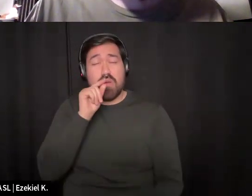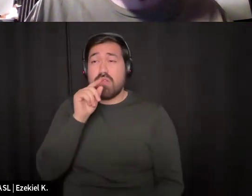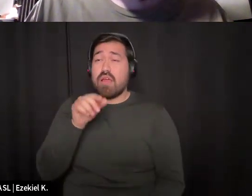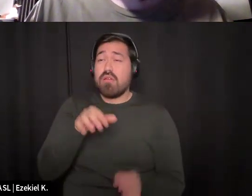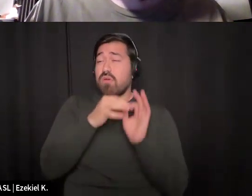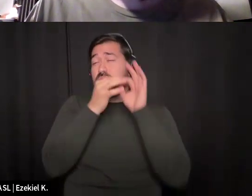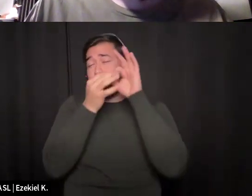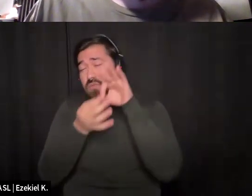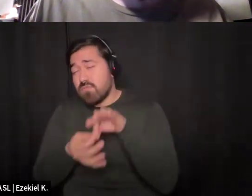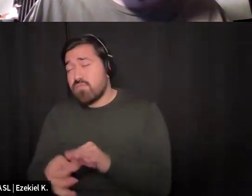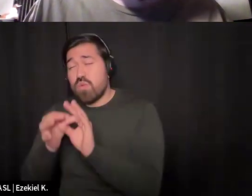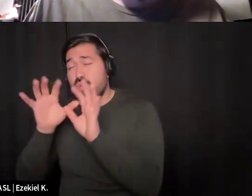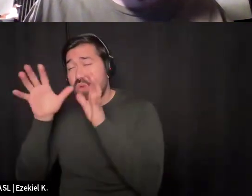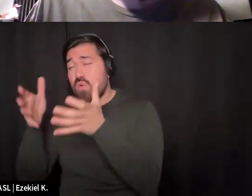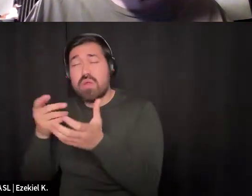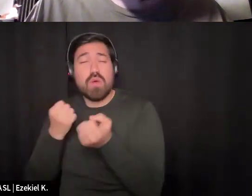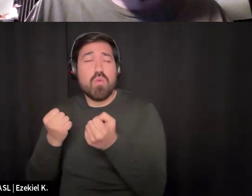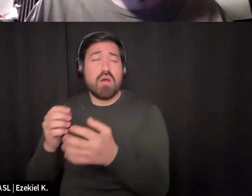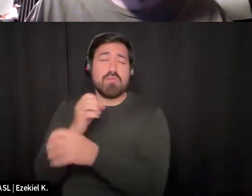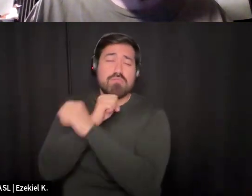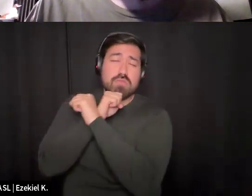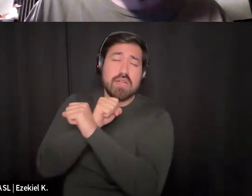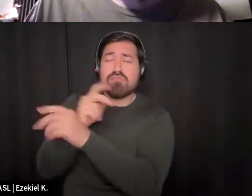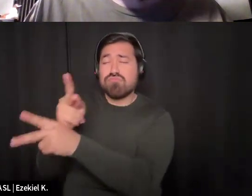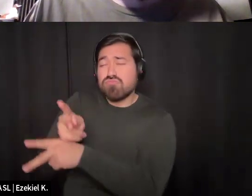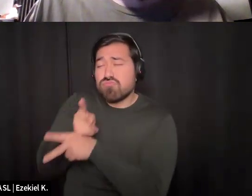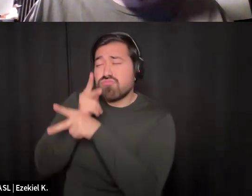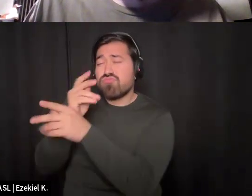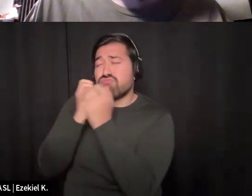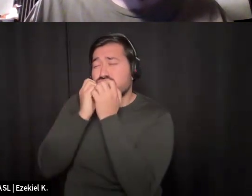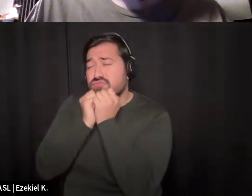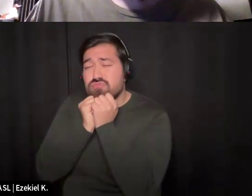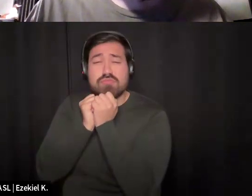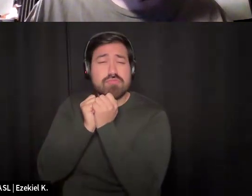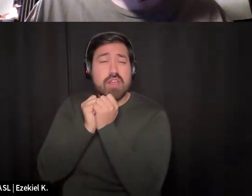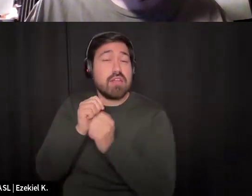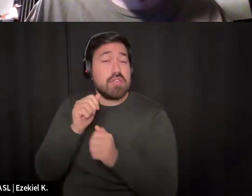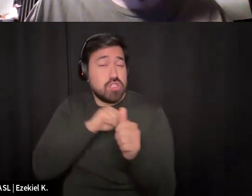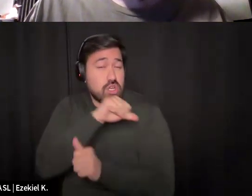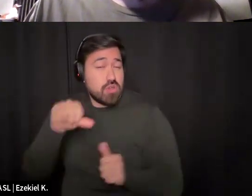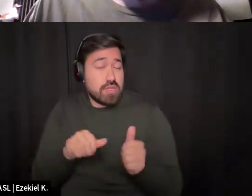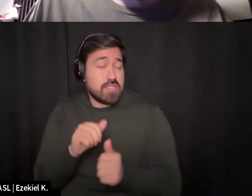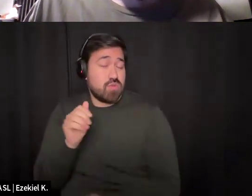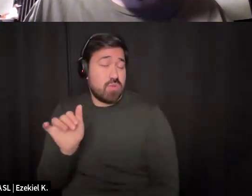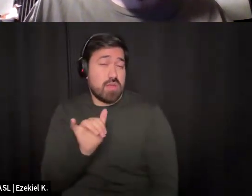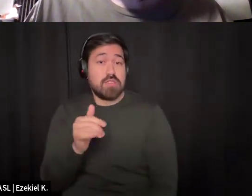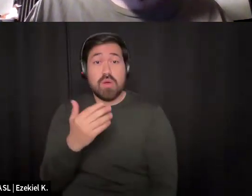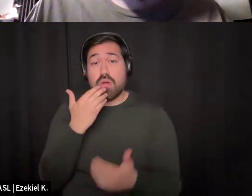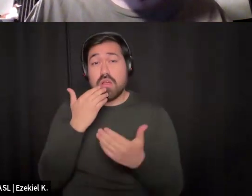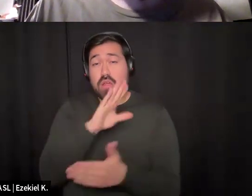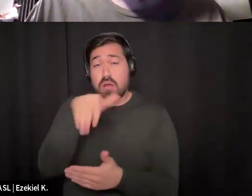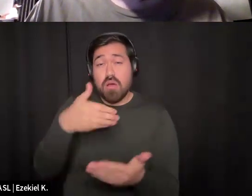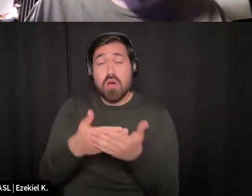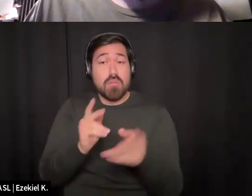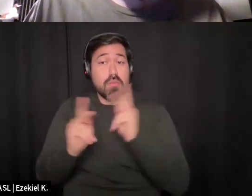world, and we want to protect it and care for it and each other, hopefully. So I want to say thank you to everyone